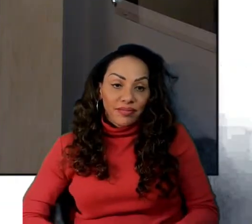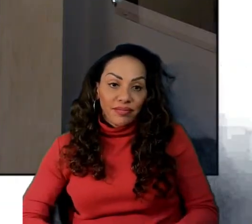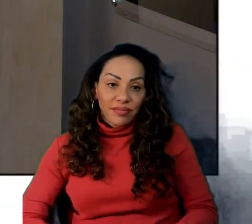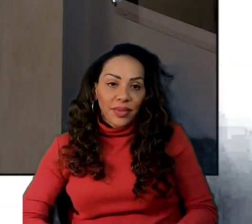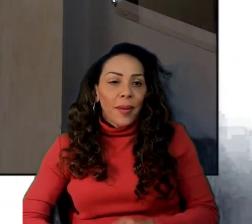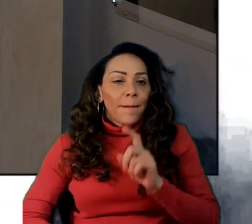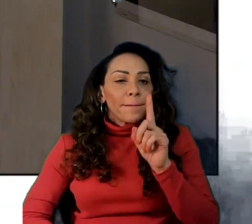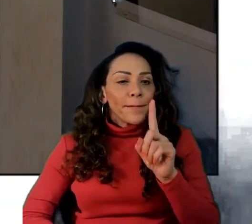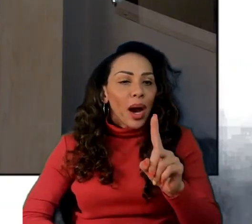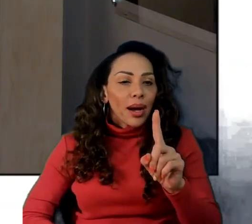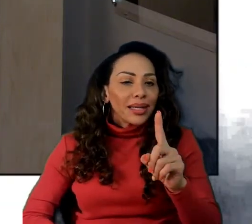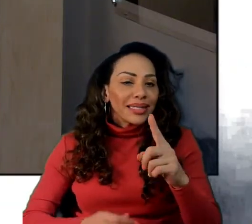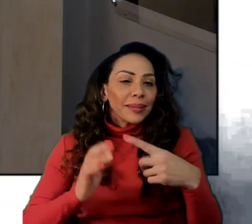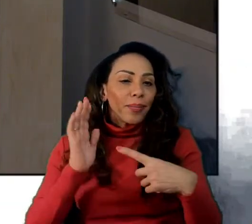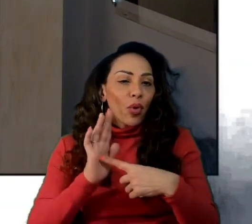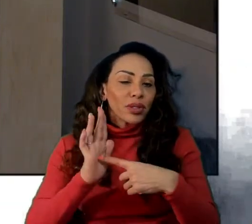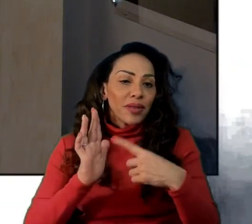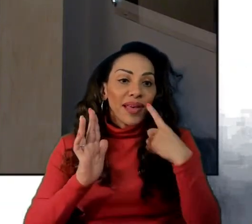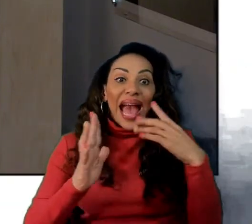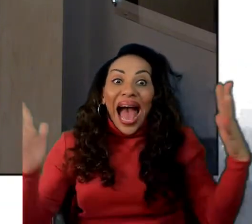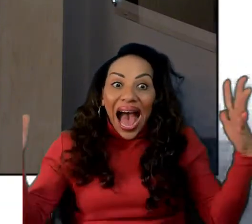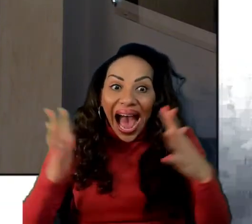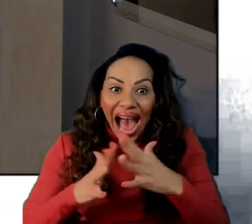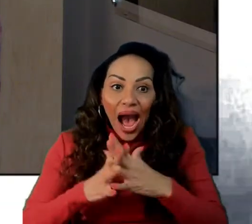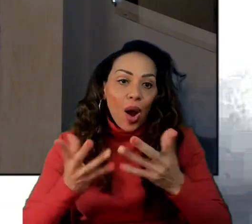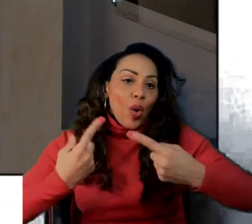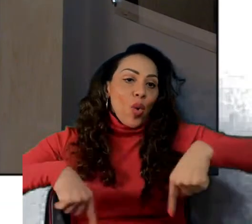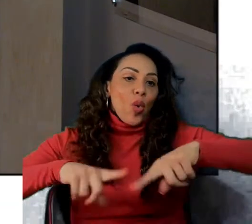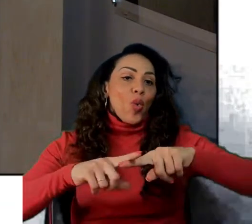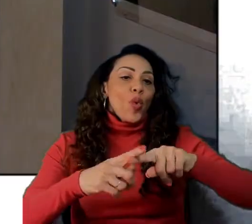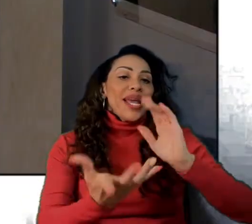got access to them. Like